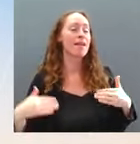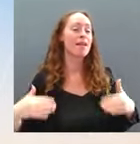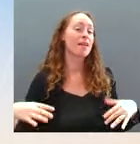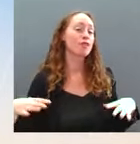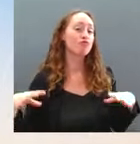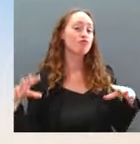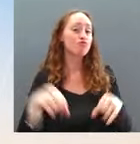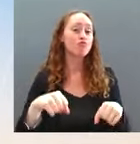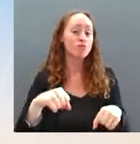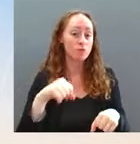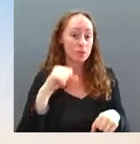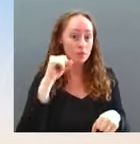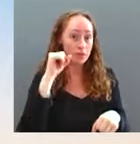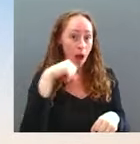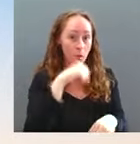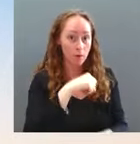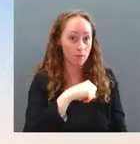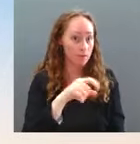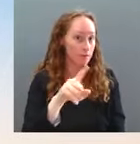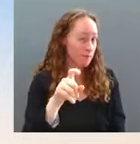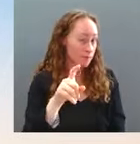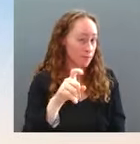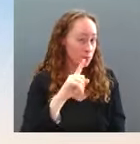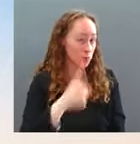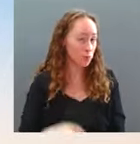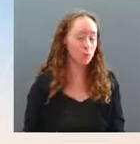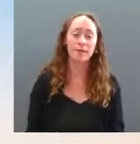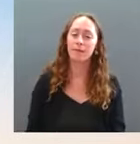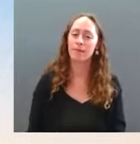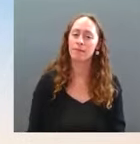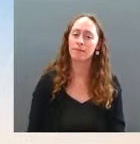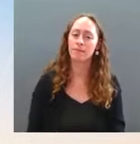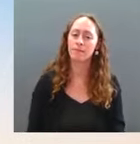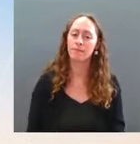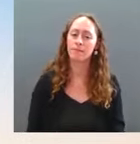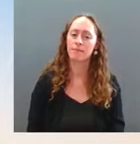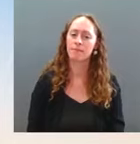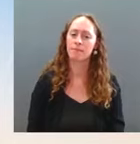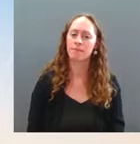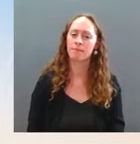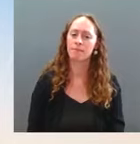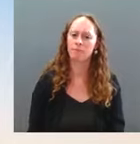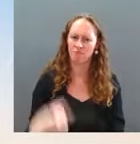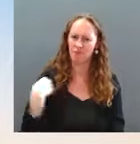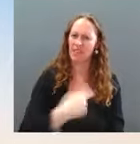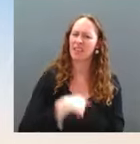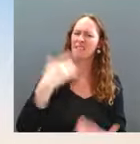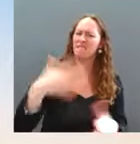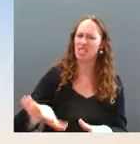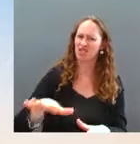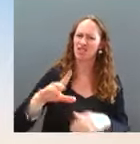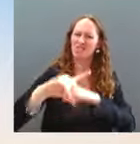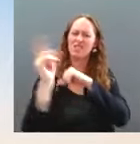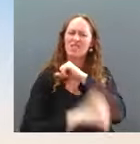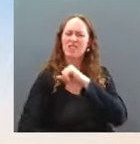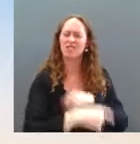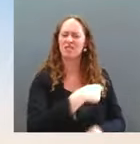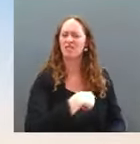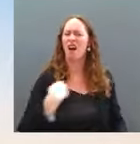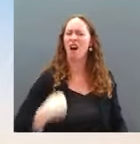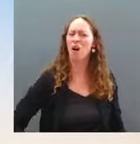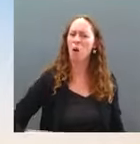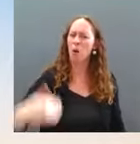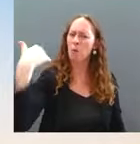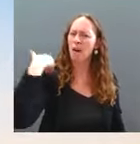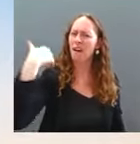countries, certainly around the world. I would say sanctions have a range of purposes, including putting consequences in place, and where we are as it relates